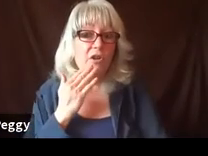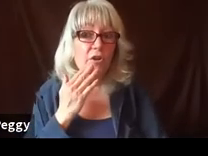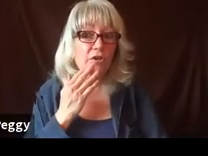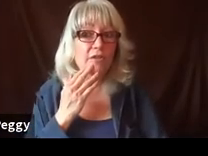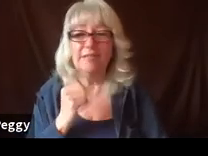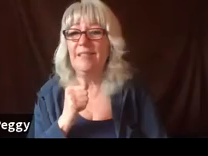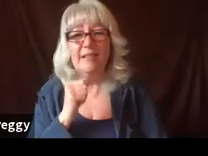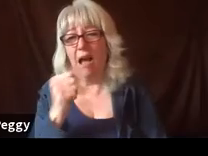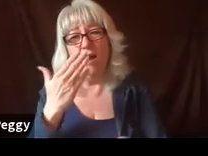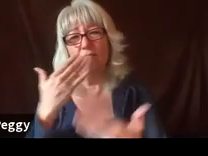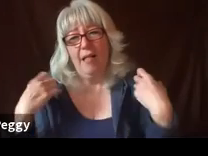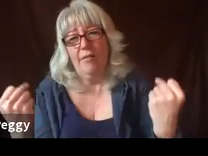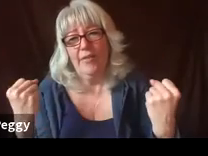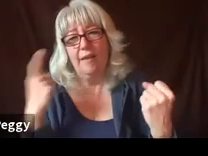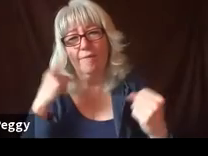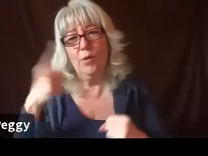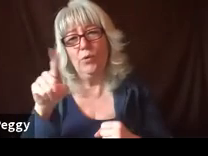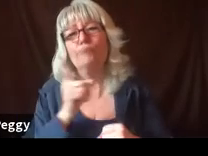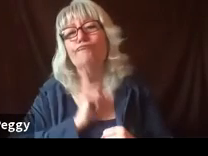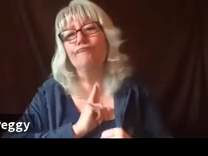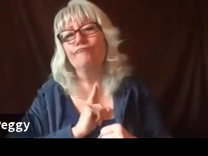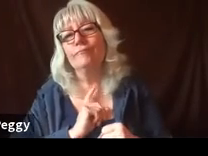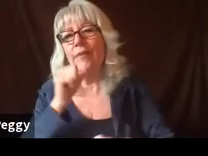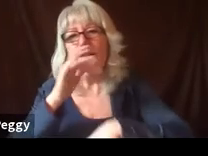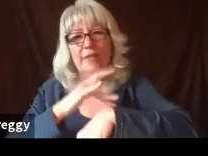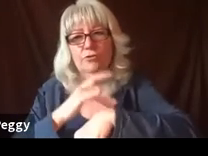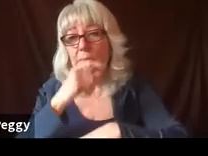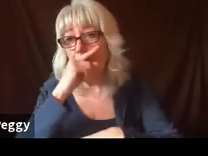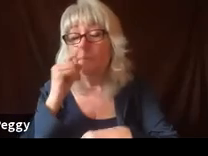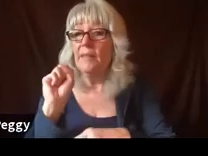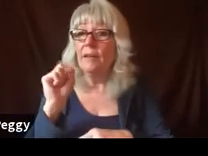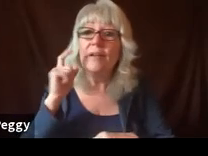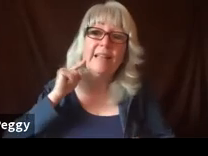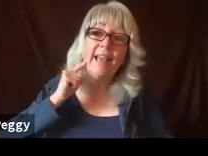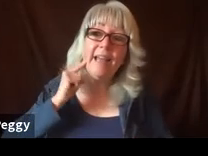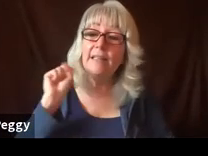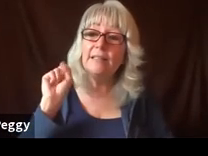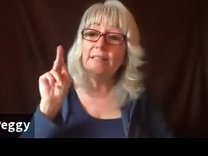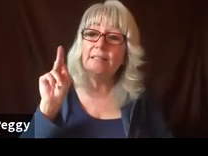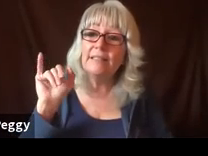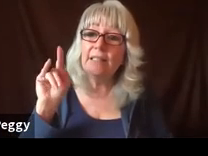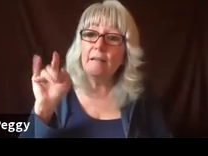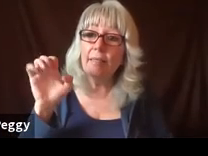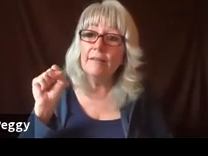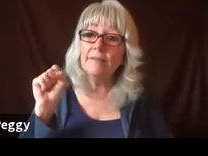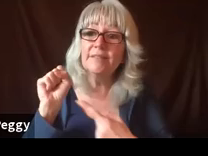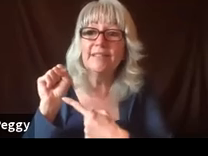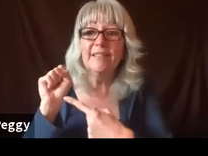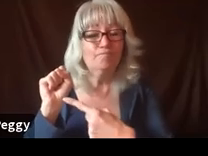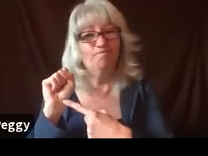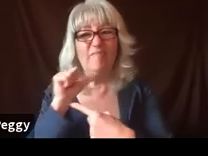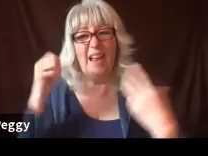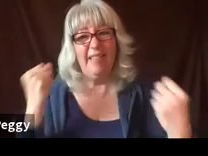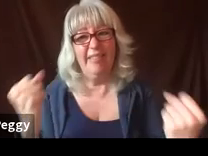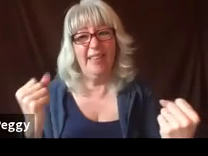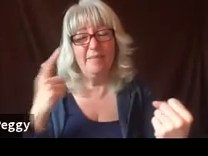coloring is not good for you. So like, you know, Skittles probably are not necessarily healthy for